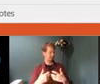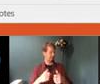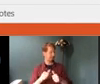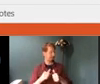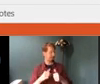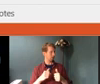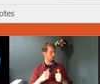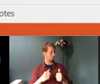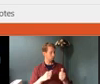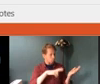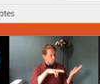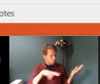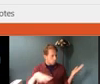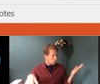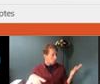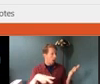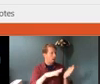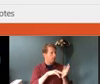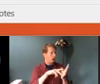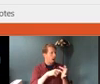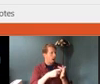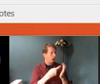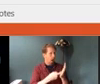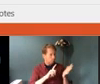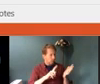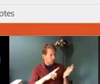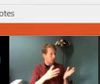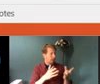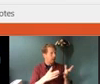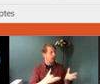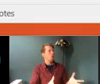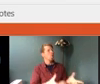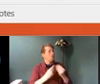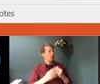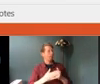approach to learning about forensic markers.